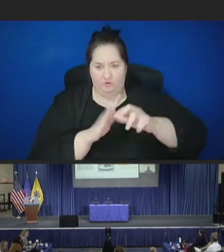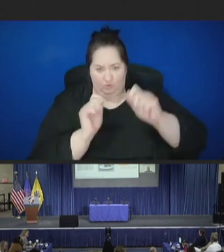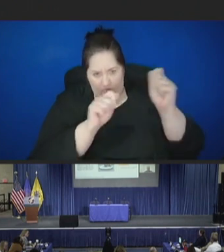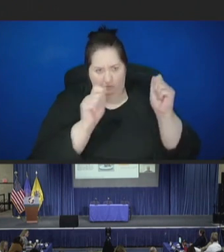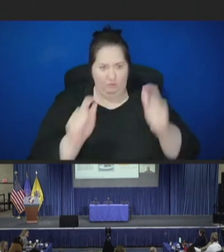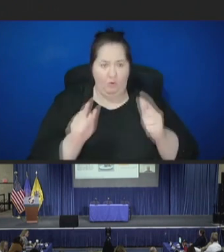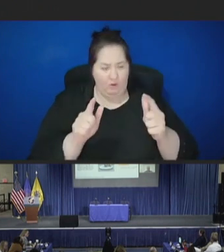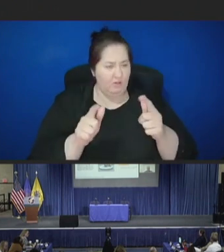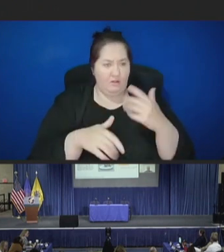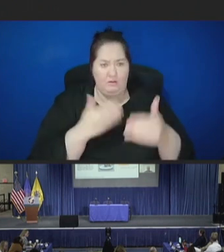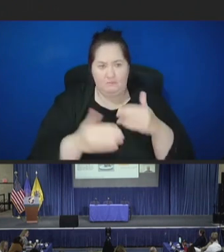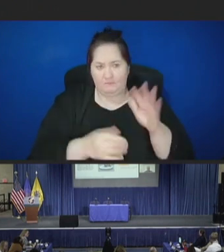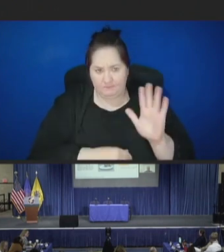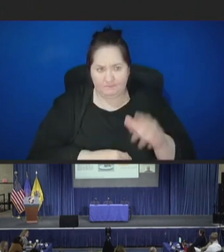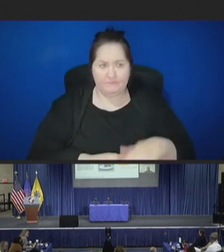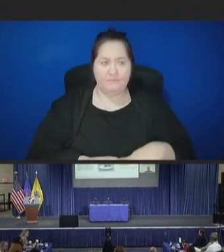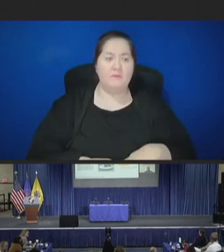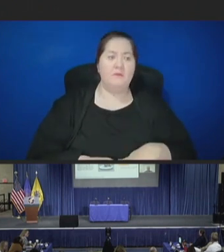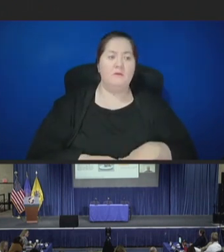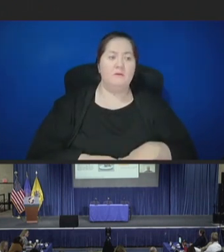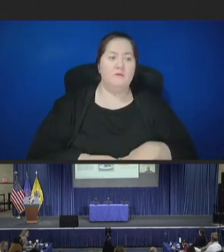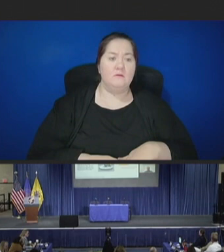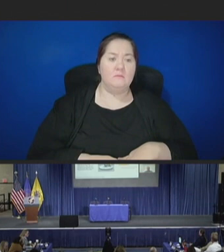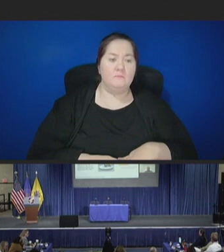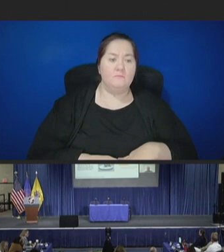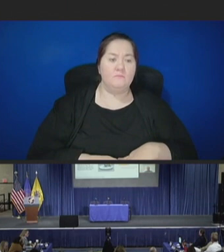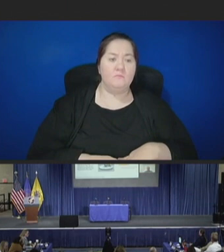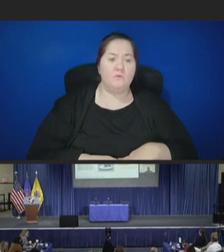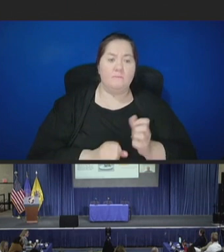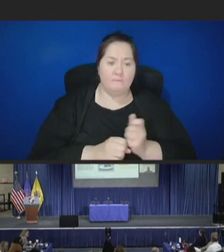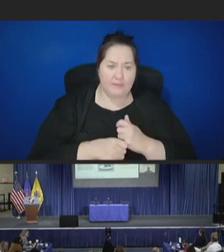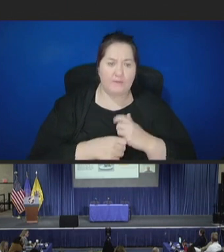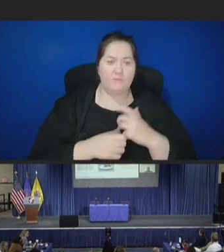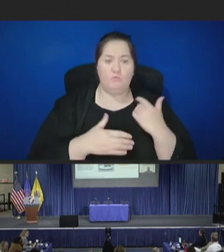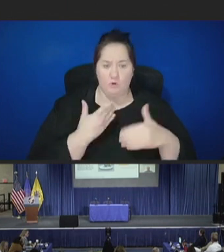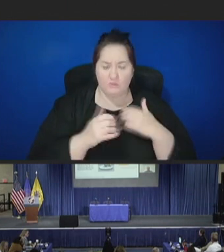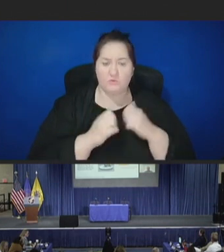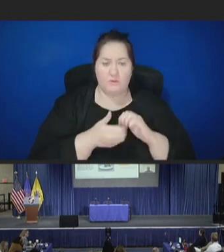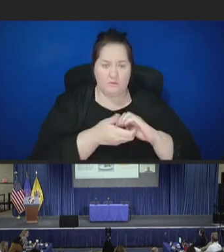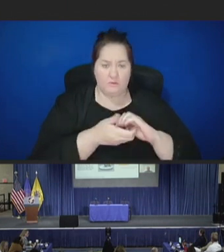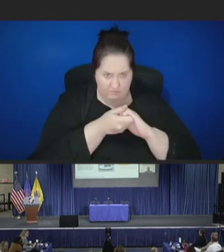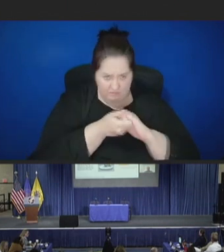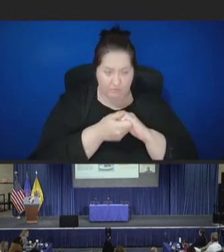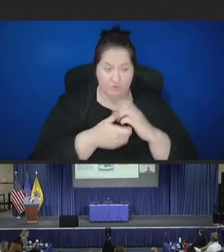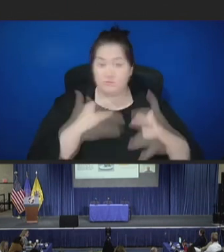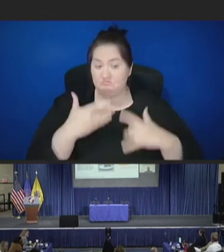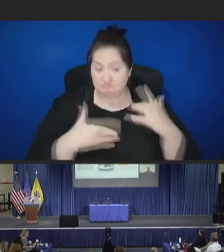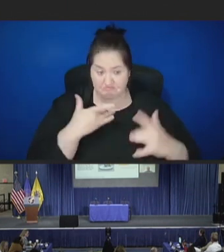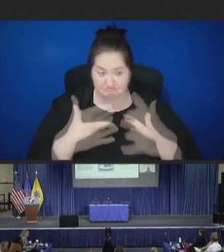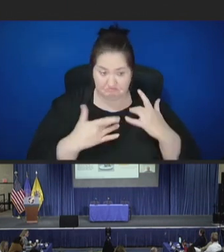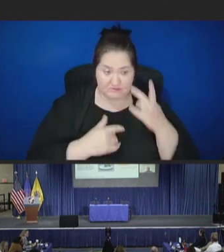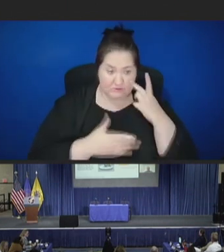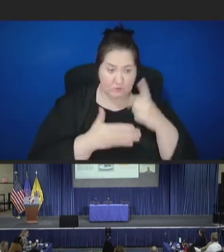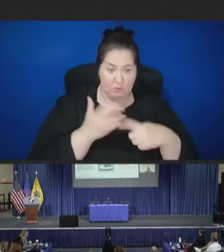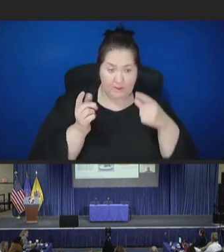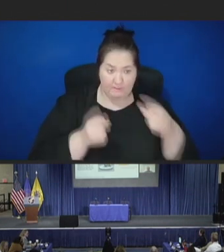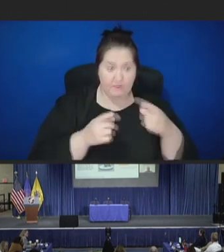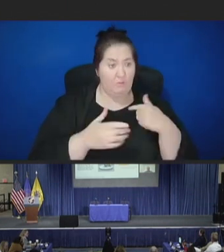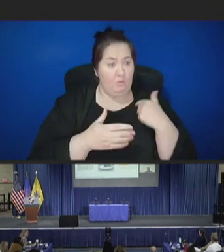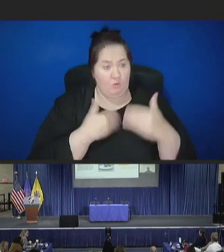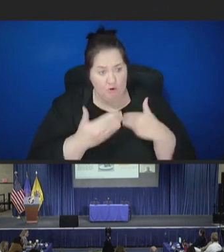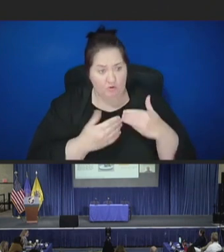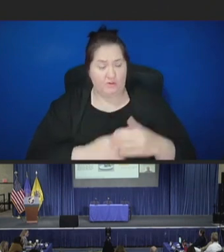our progress, but we're making a lot of progress with our collaborators, and we're very excited about progress